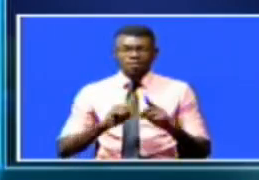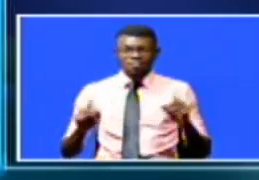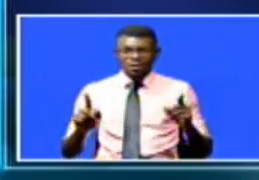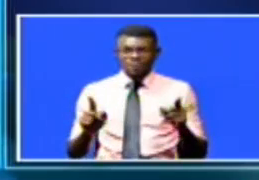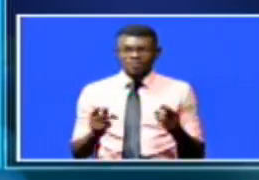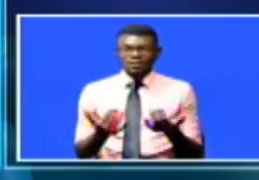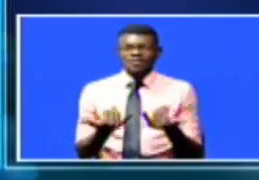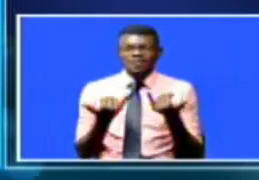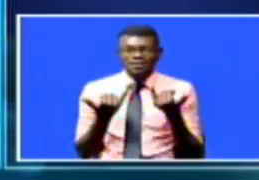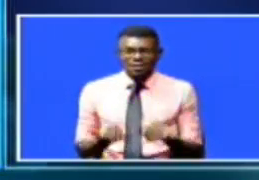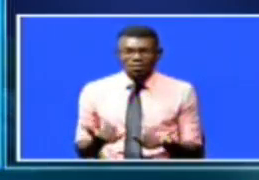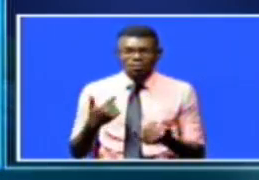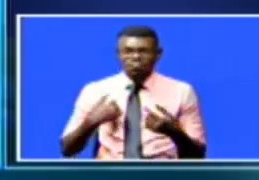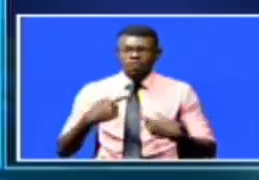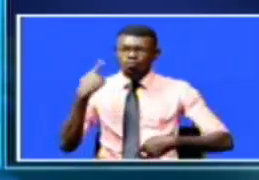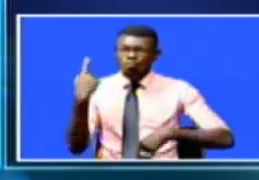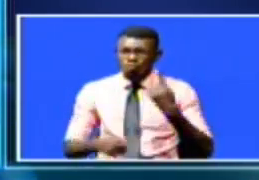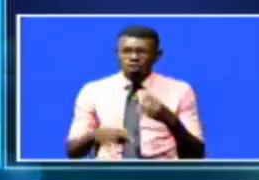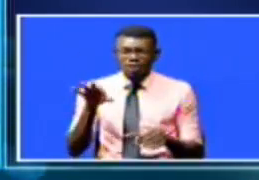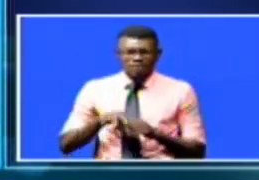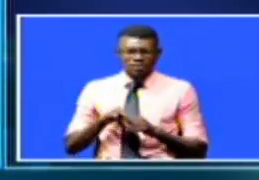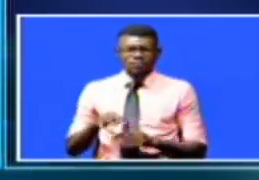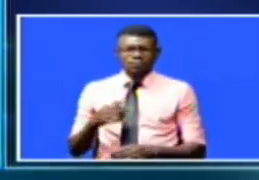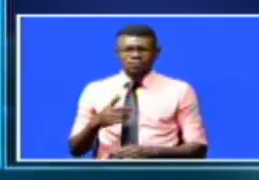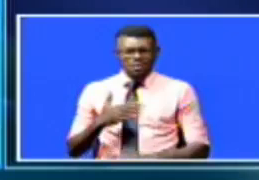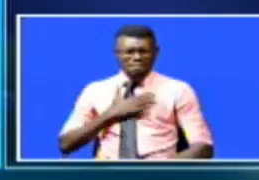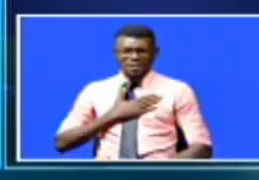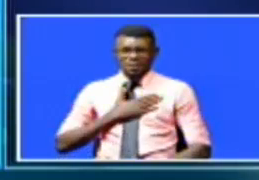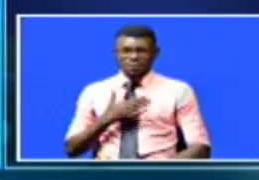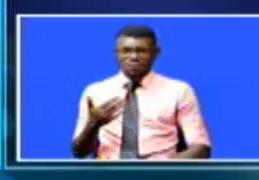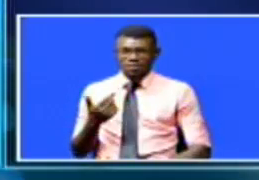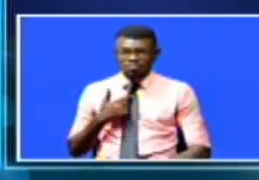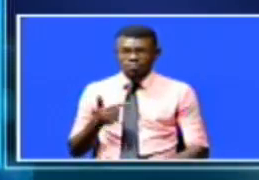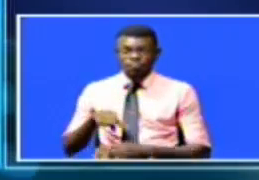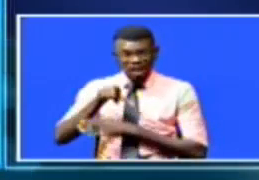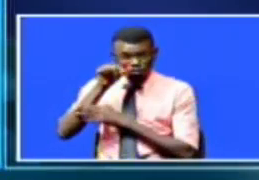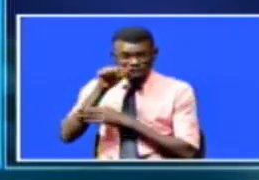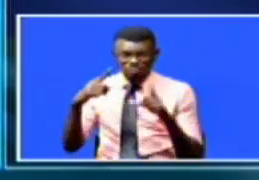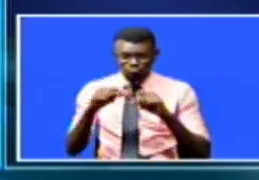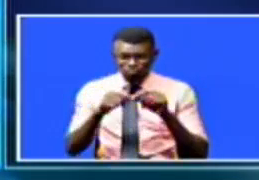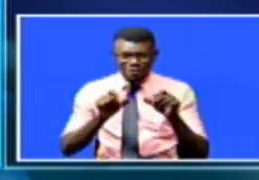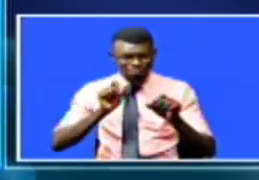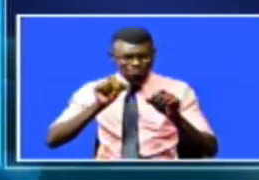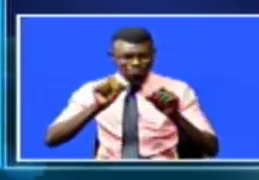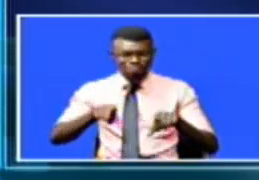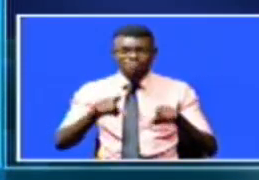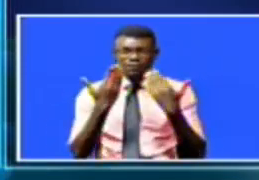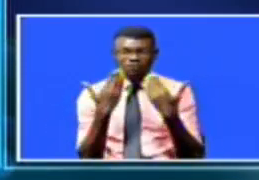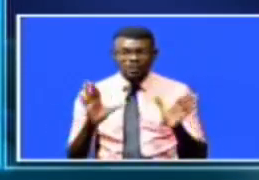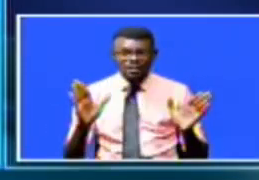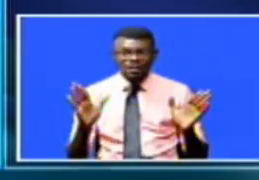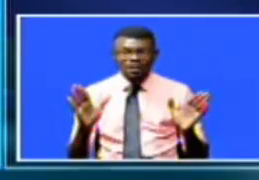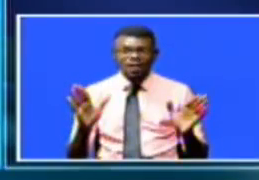now, I won, and it is my seat. And one of the things that I tweeted earlier on, and I want to be able to clarify this, is that I